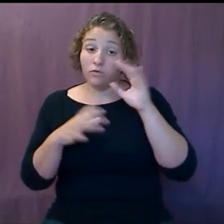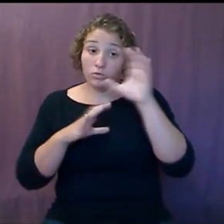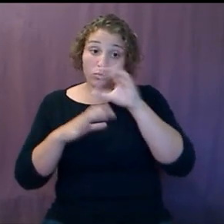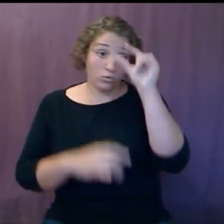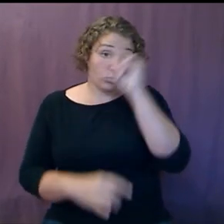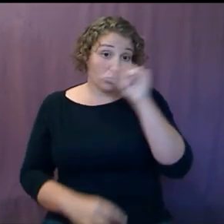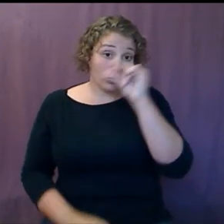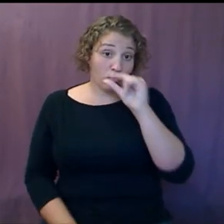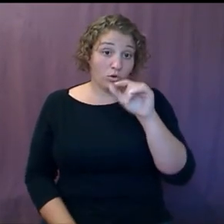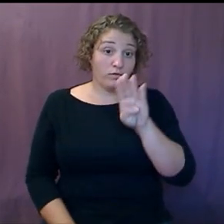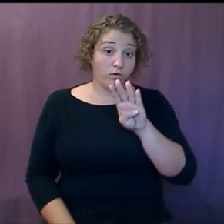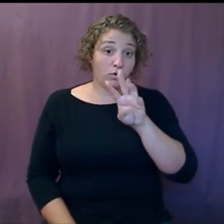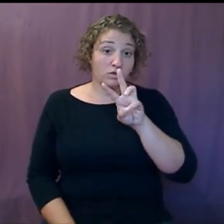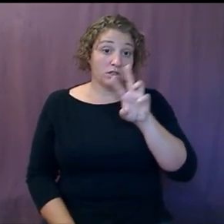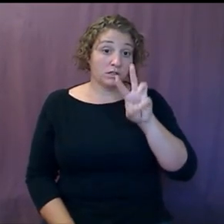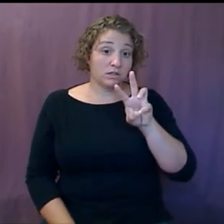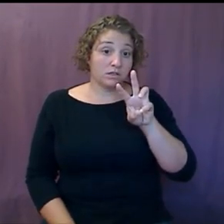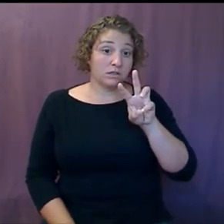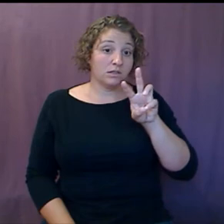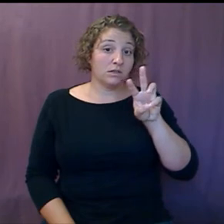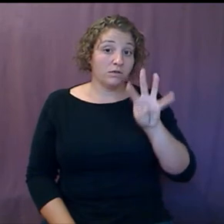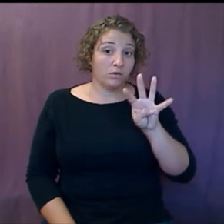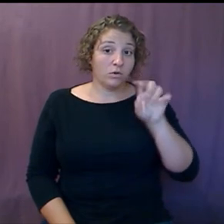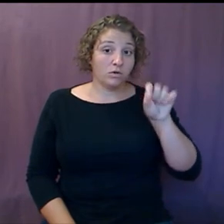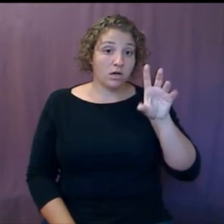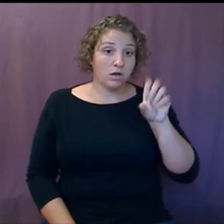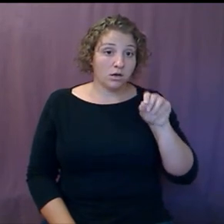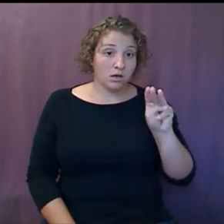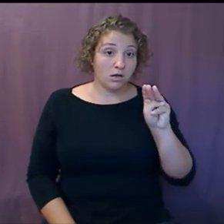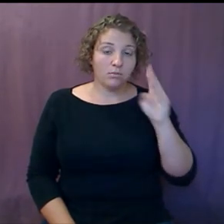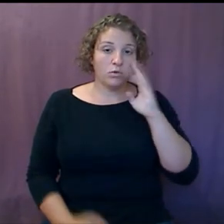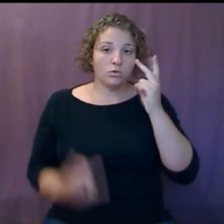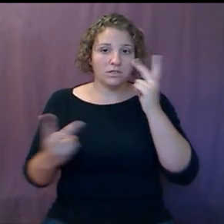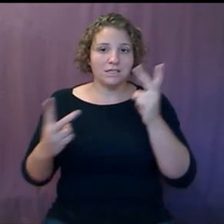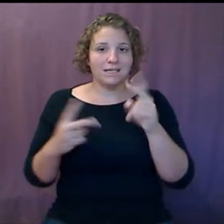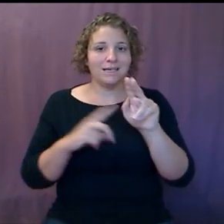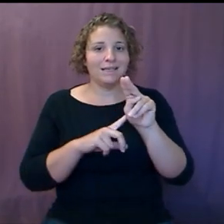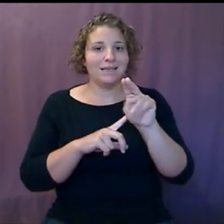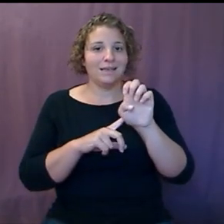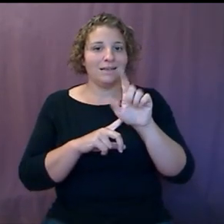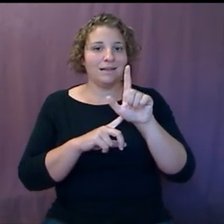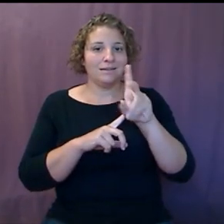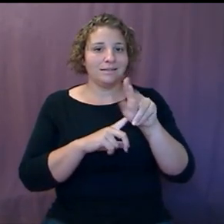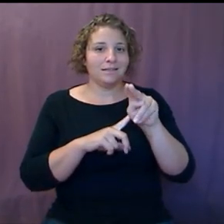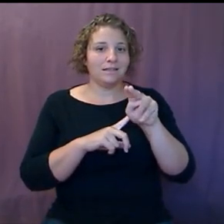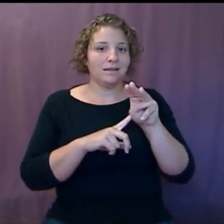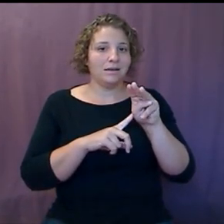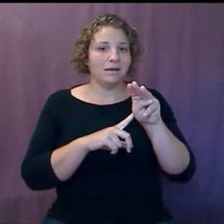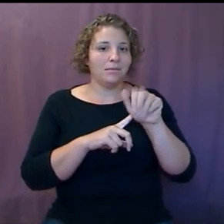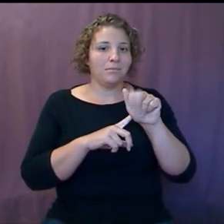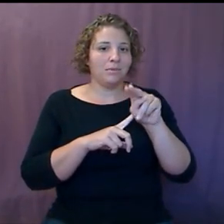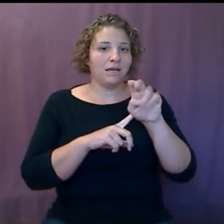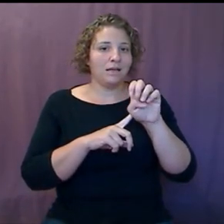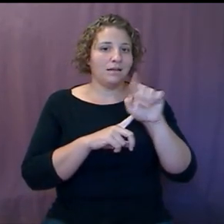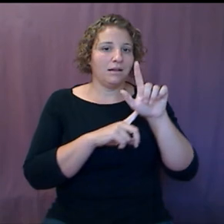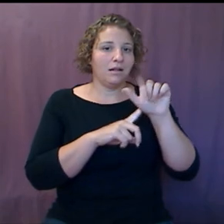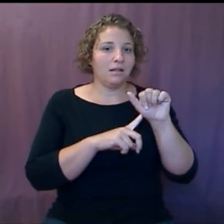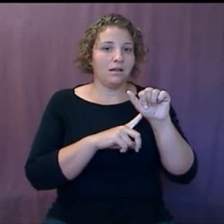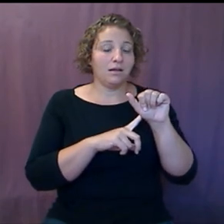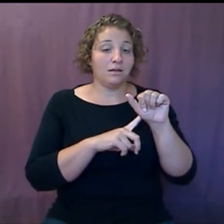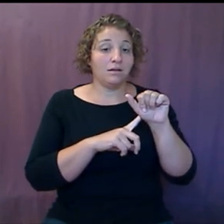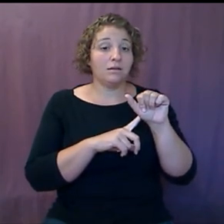Mandela foundation so here is a case where there is a number that is clearly identified with a man clear to us now because it's history